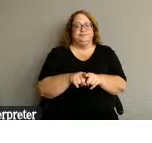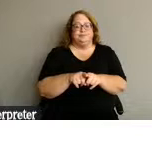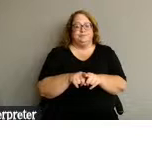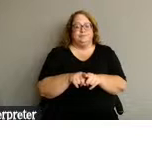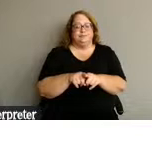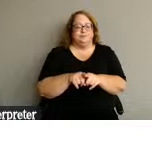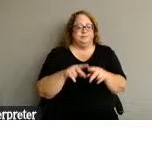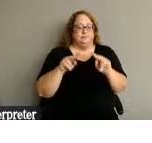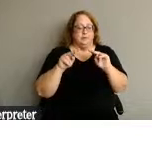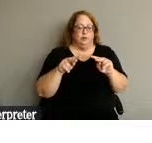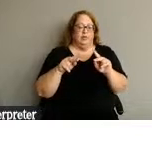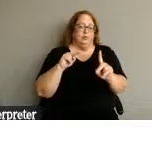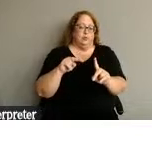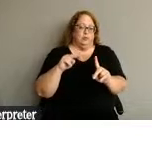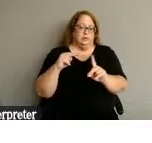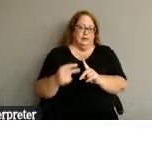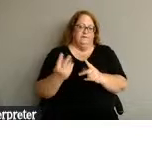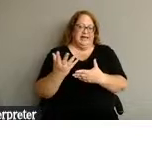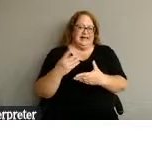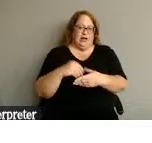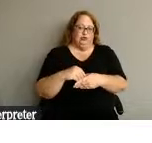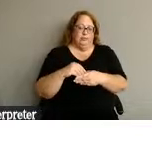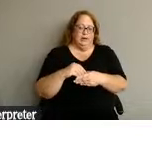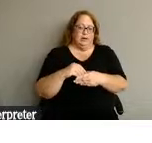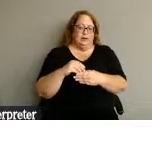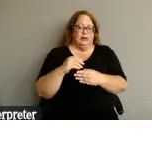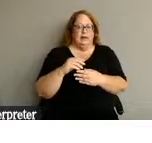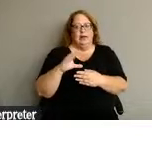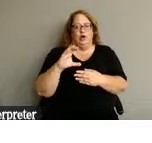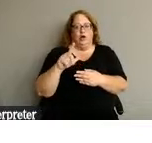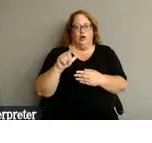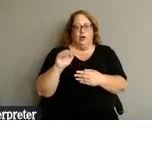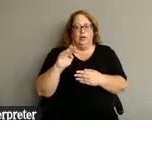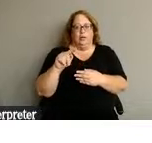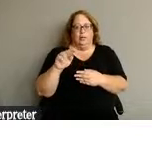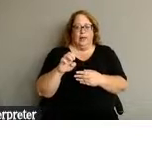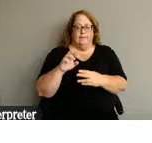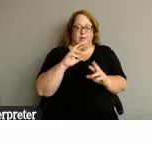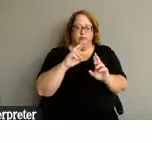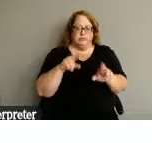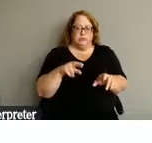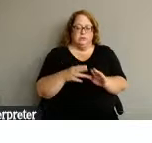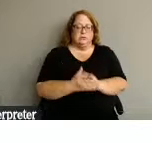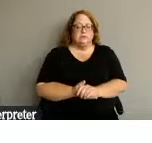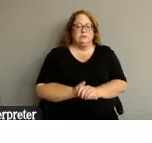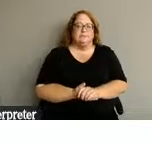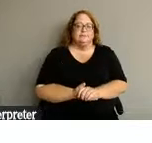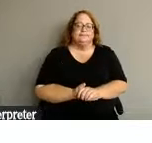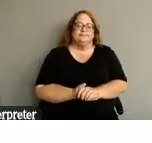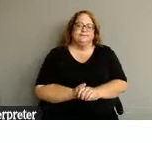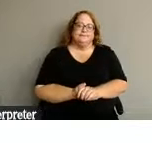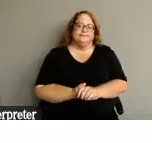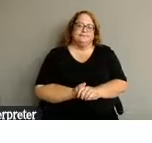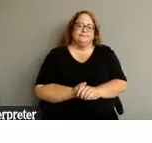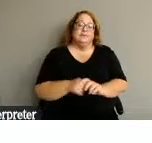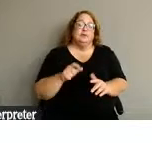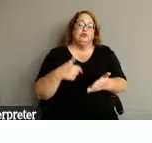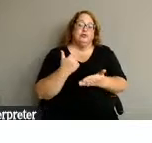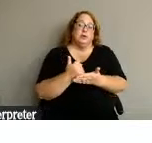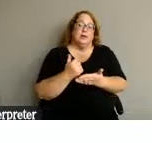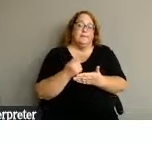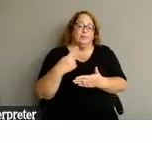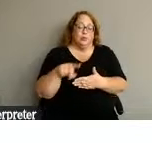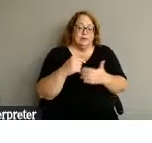look at that through the lens of engagement in our climate results. And again, this information should help you to be